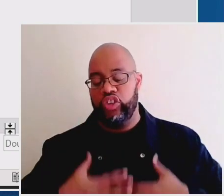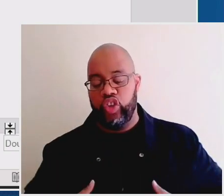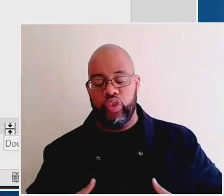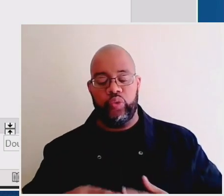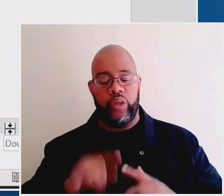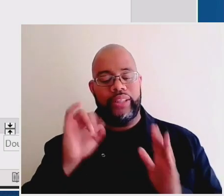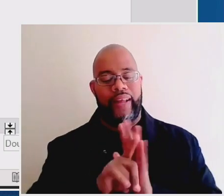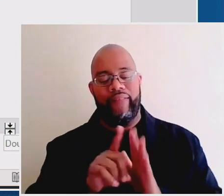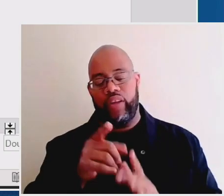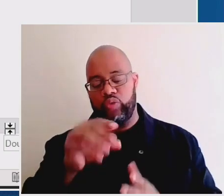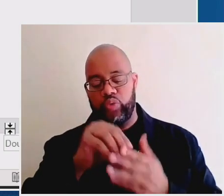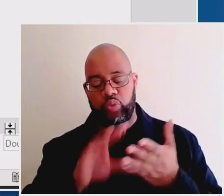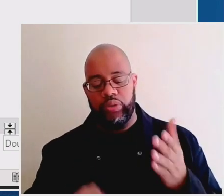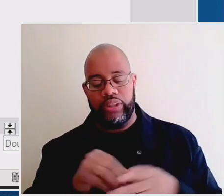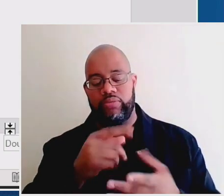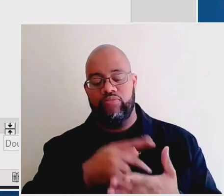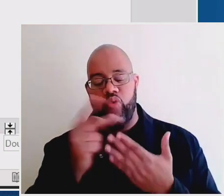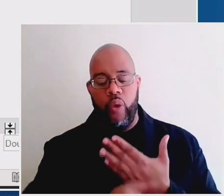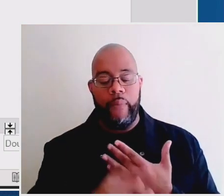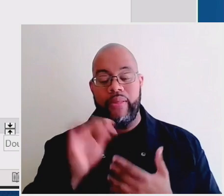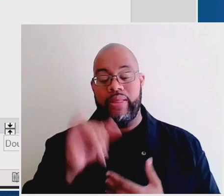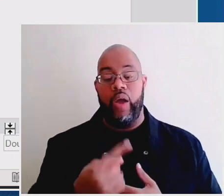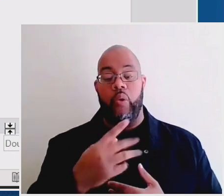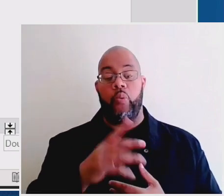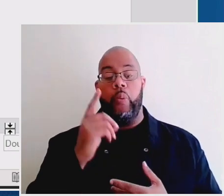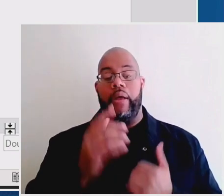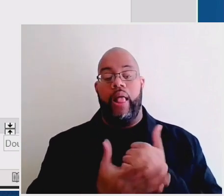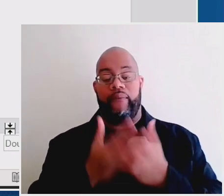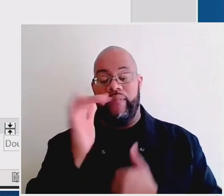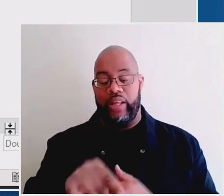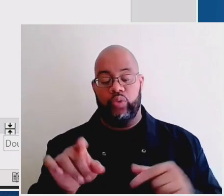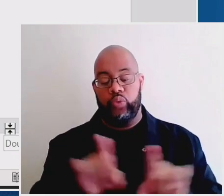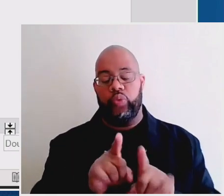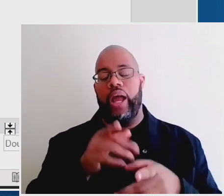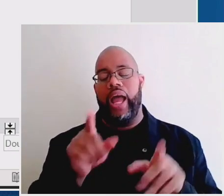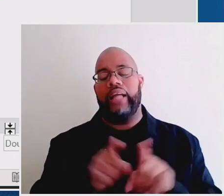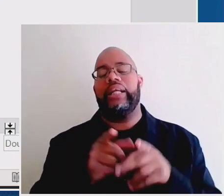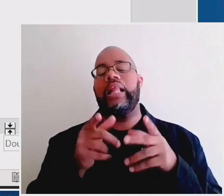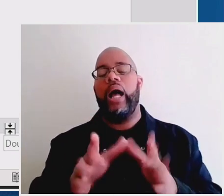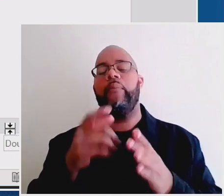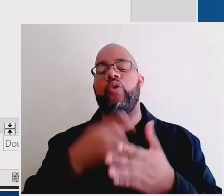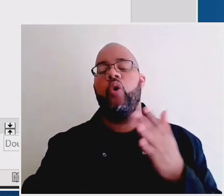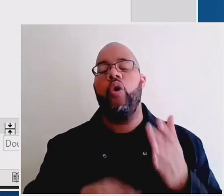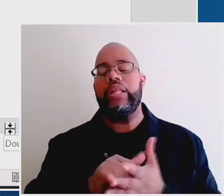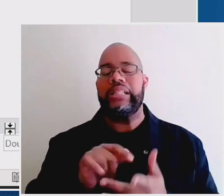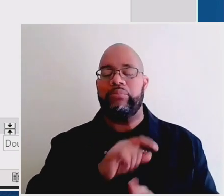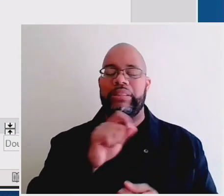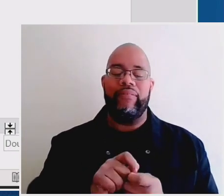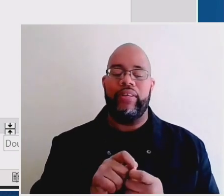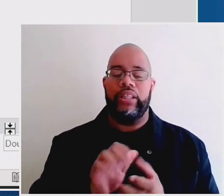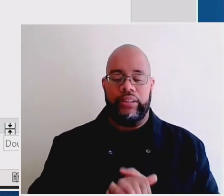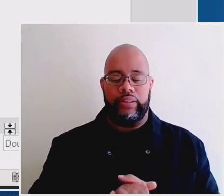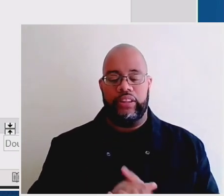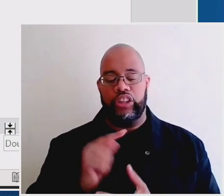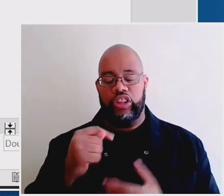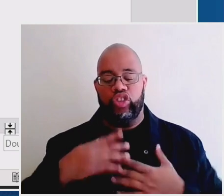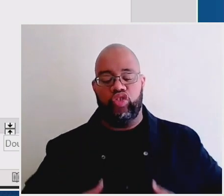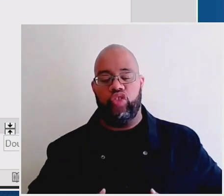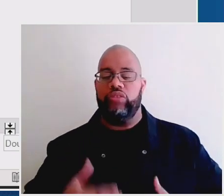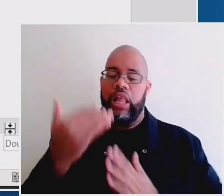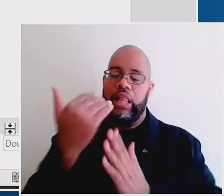your students in the program. This would be helpful here as an allowable cost where it's specific that T-shirts is listed.